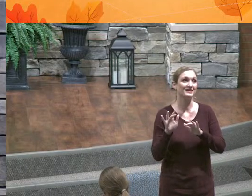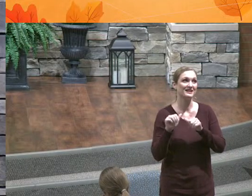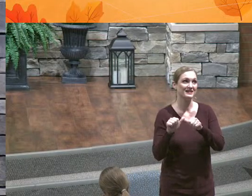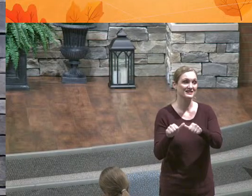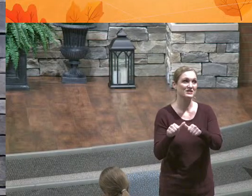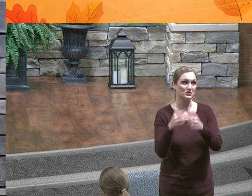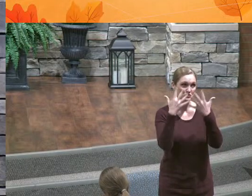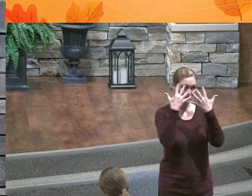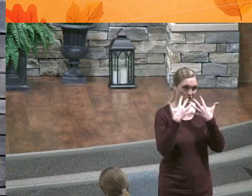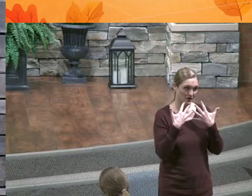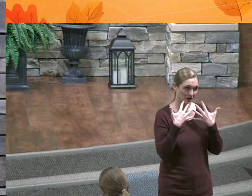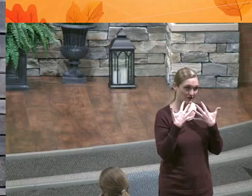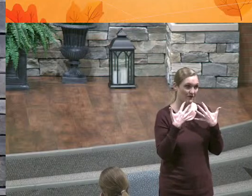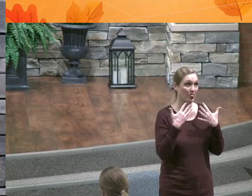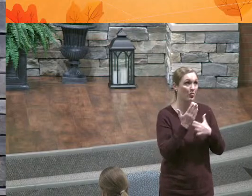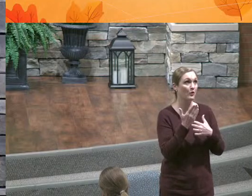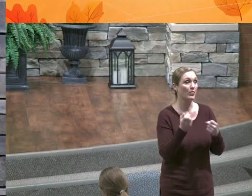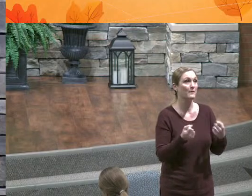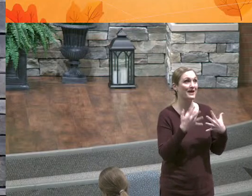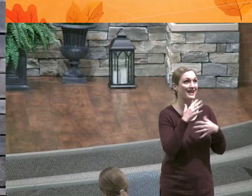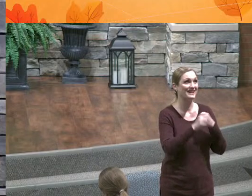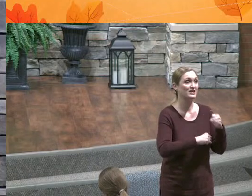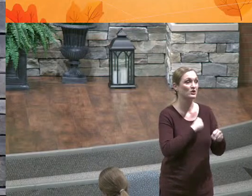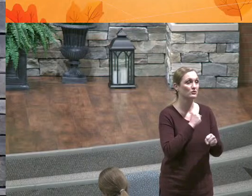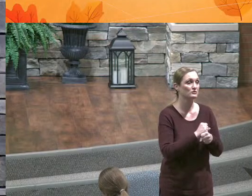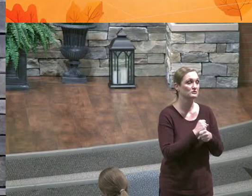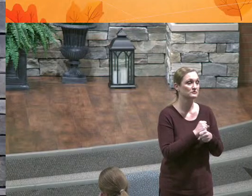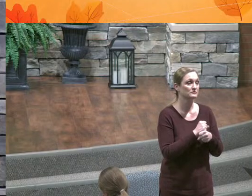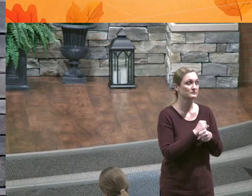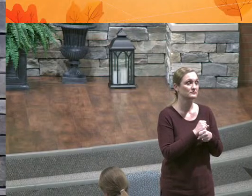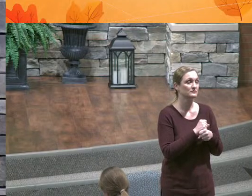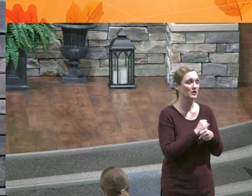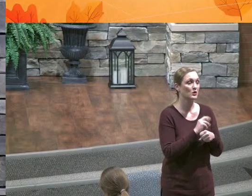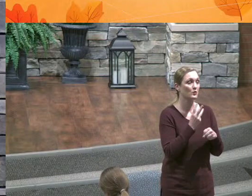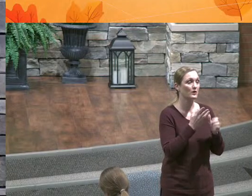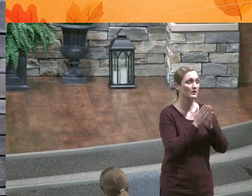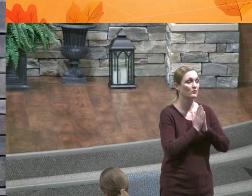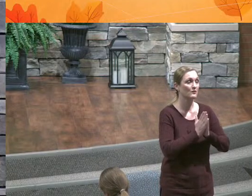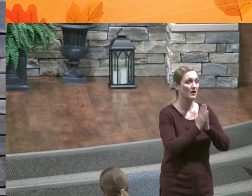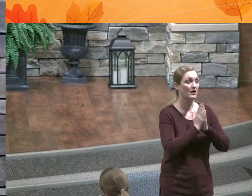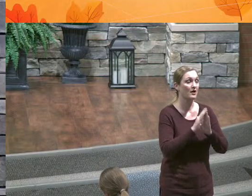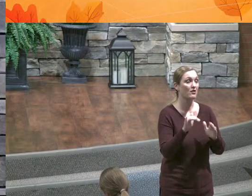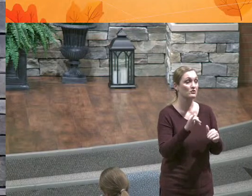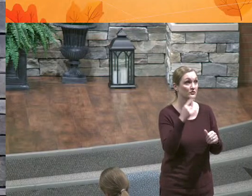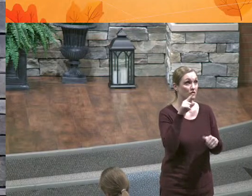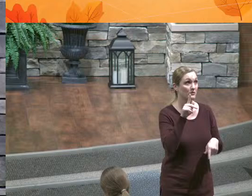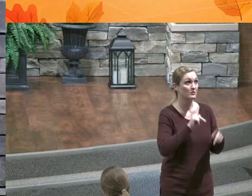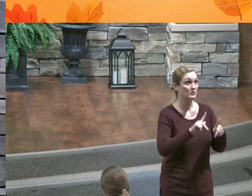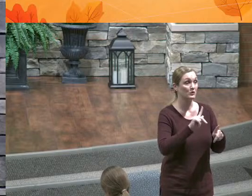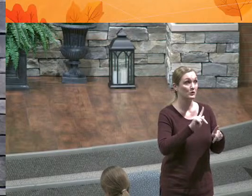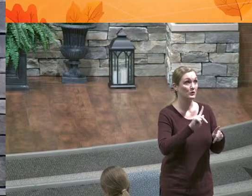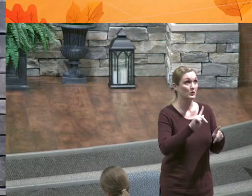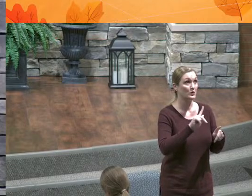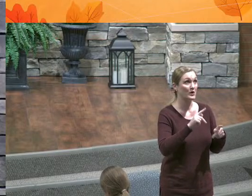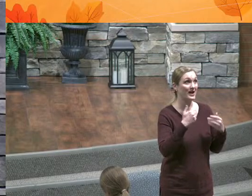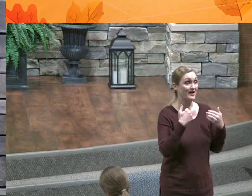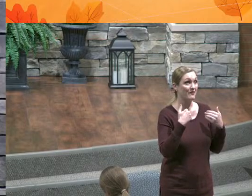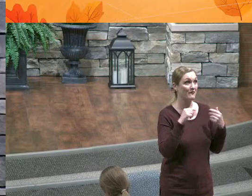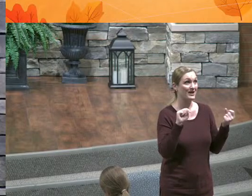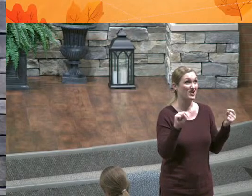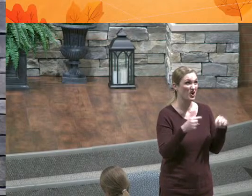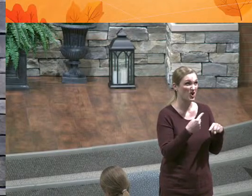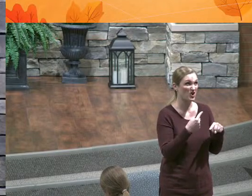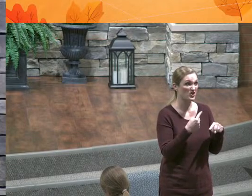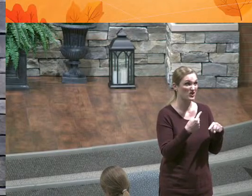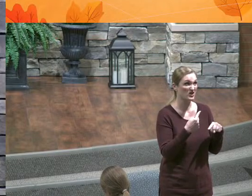grieve throughout the many years. We pray also for those that have suffered injuries over these